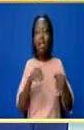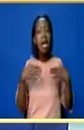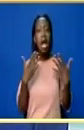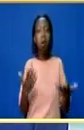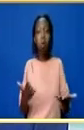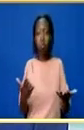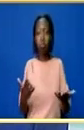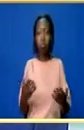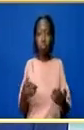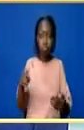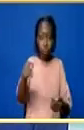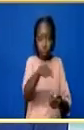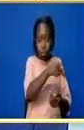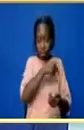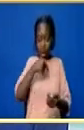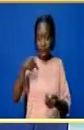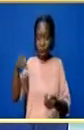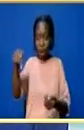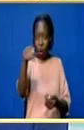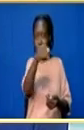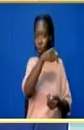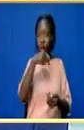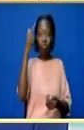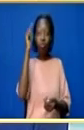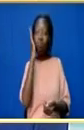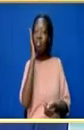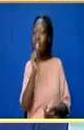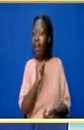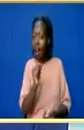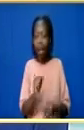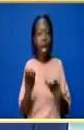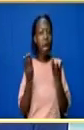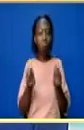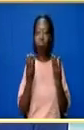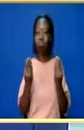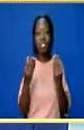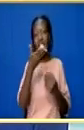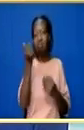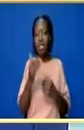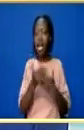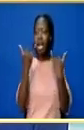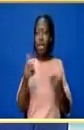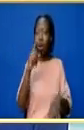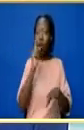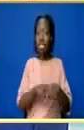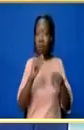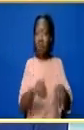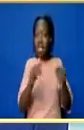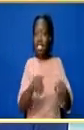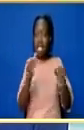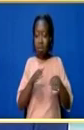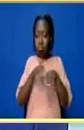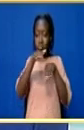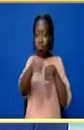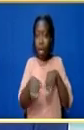She does simple. Wow. So, when you're cultivating on a sloppy land, yes,